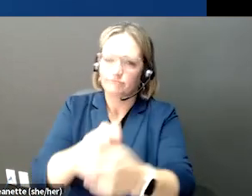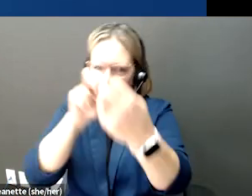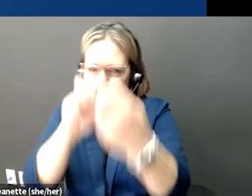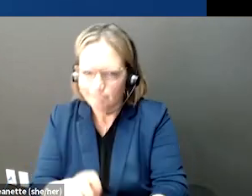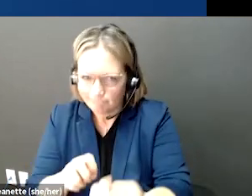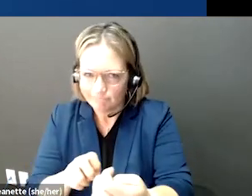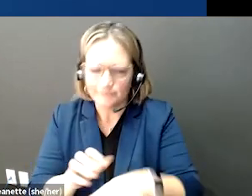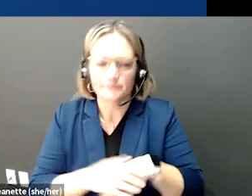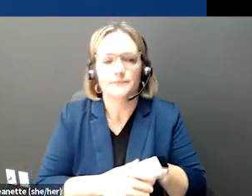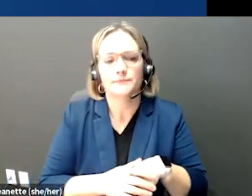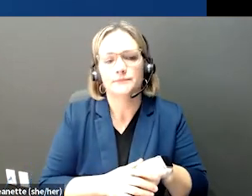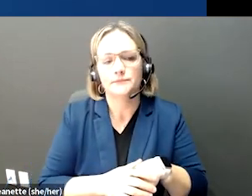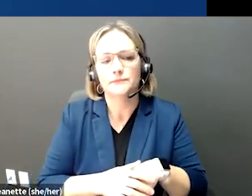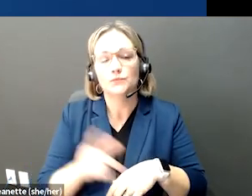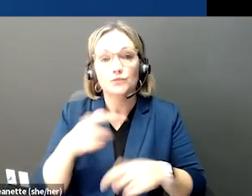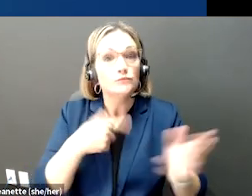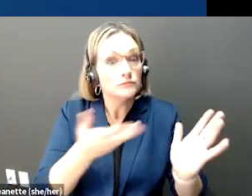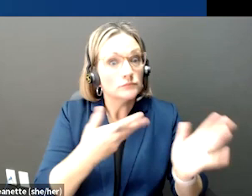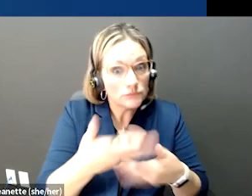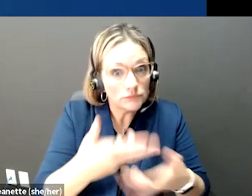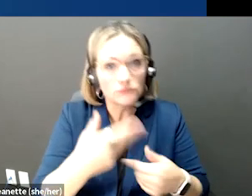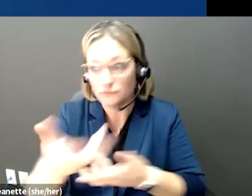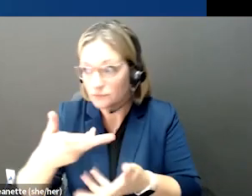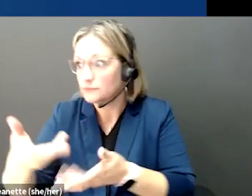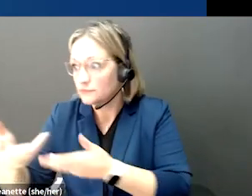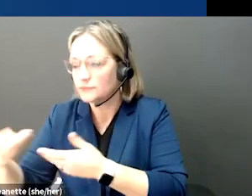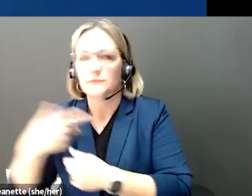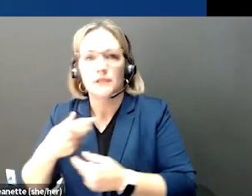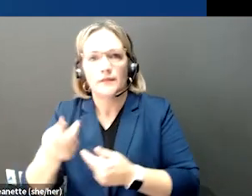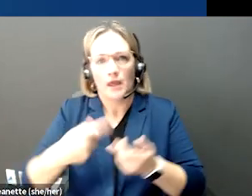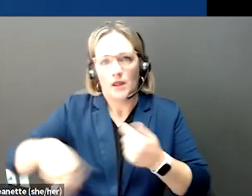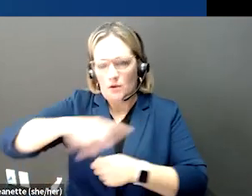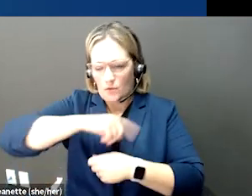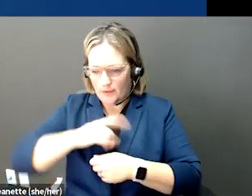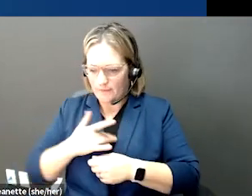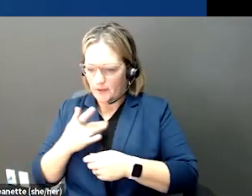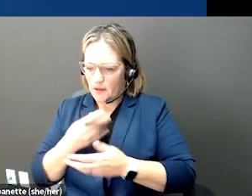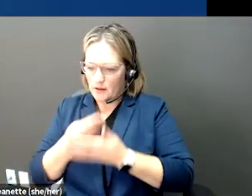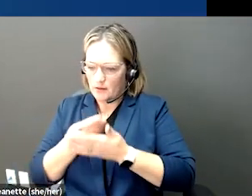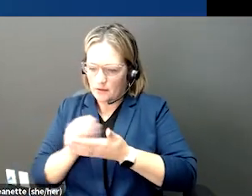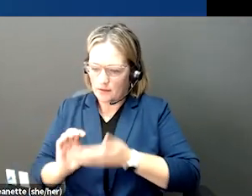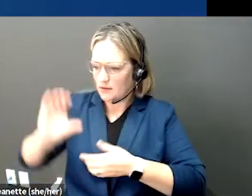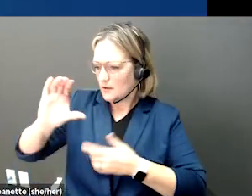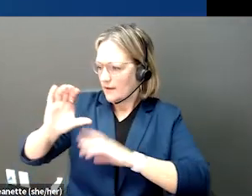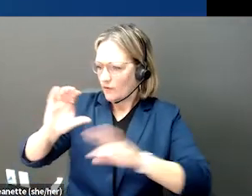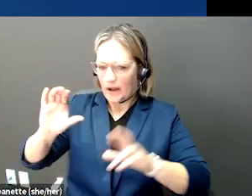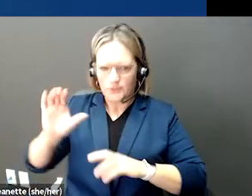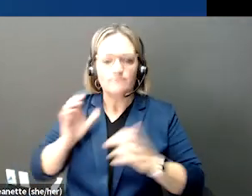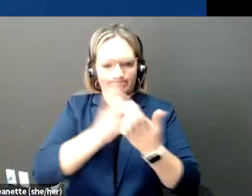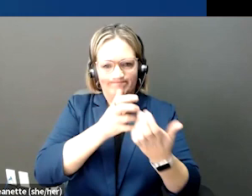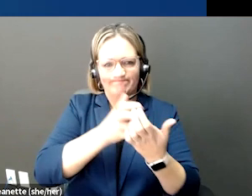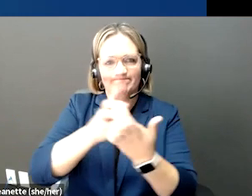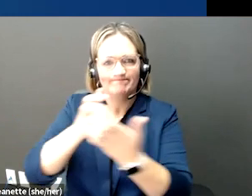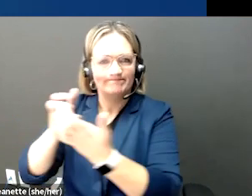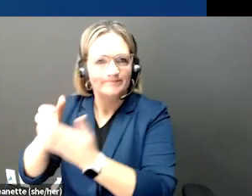Through members' input and responses to the questions, the projects are able to be responsive to members' needs. And from the discussion with